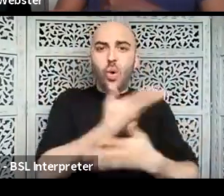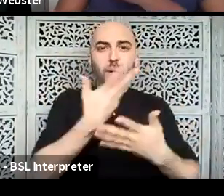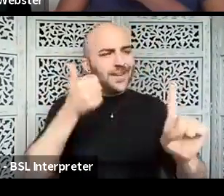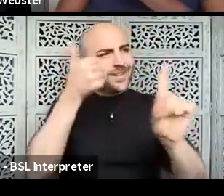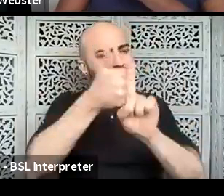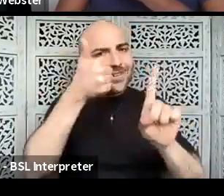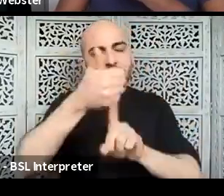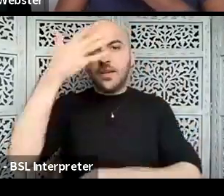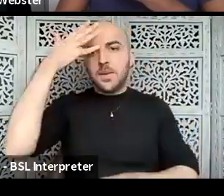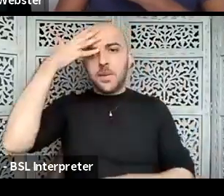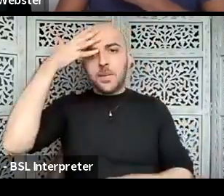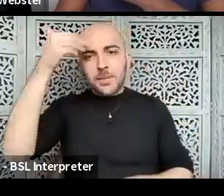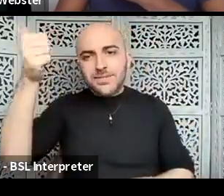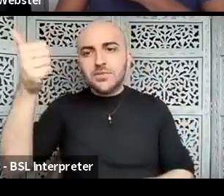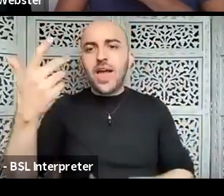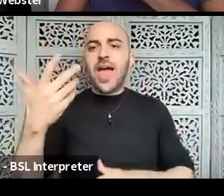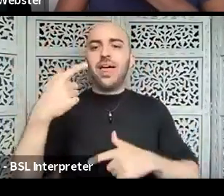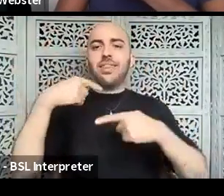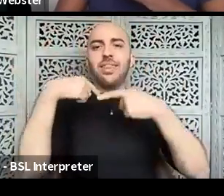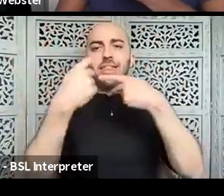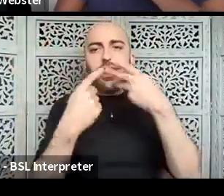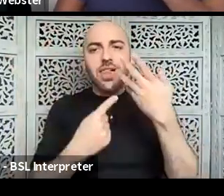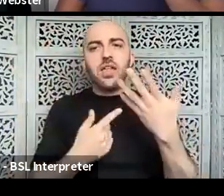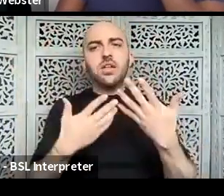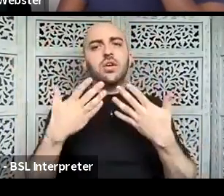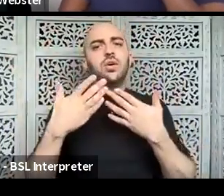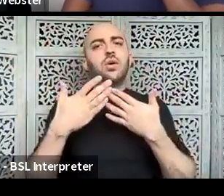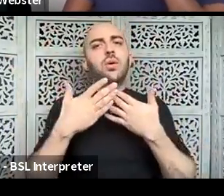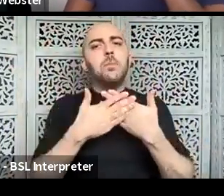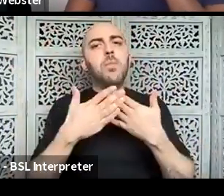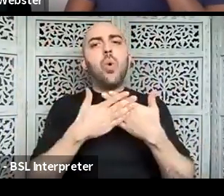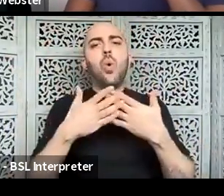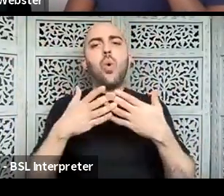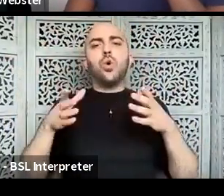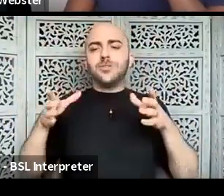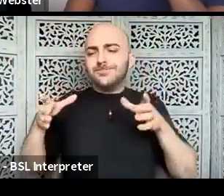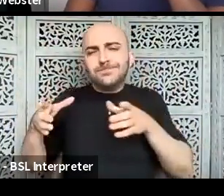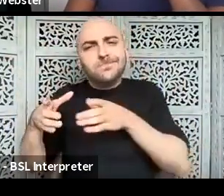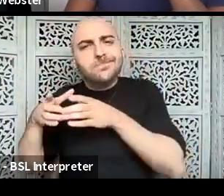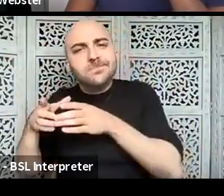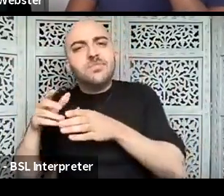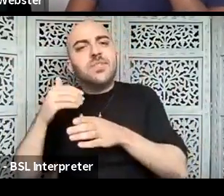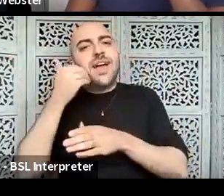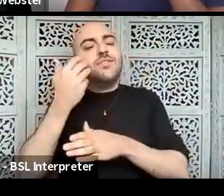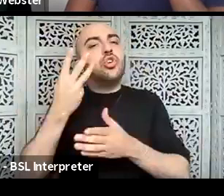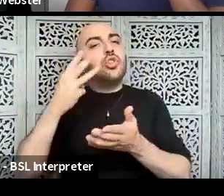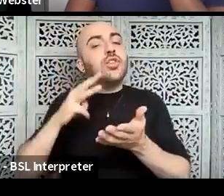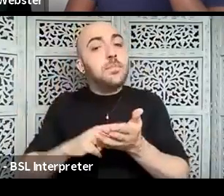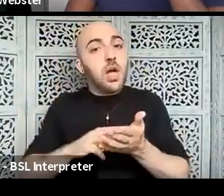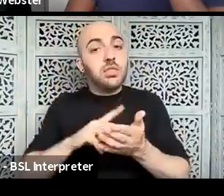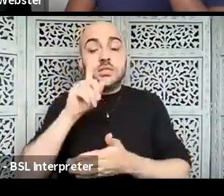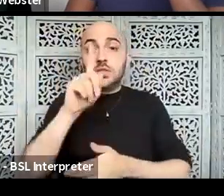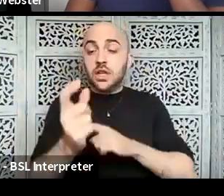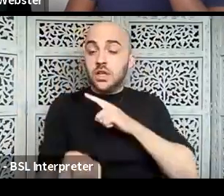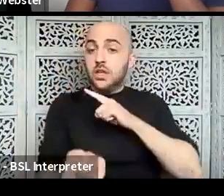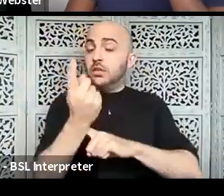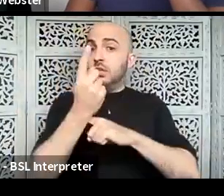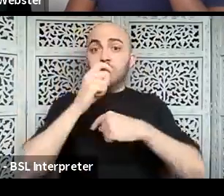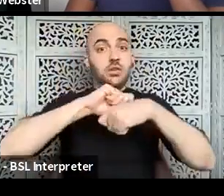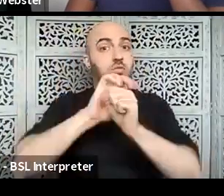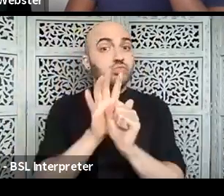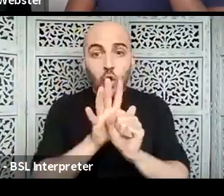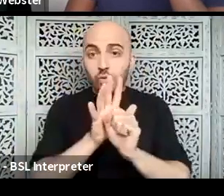and talking about these things, but in a much more closed space, and only like once every 3 months. But then the pandemic hit, and then now we've